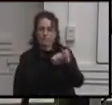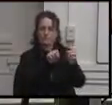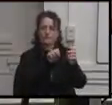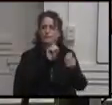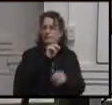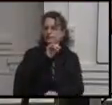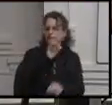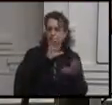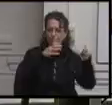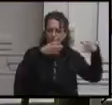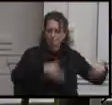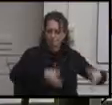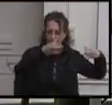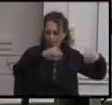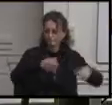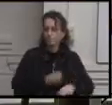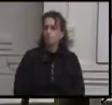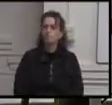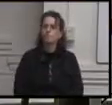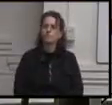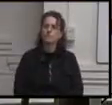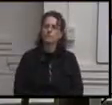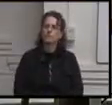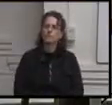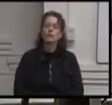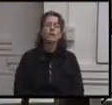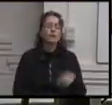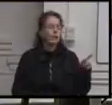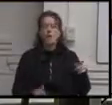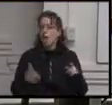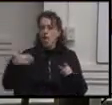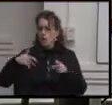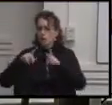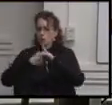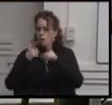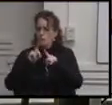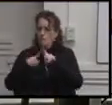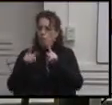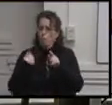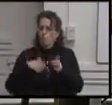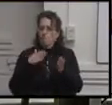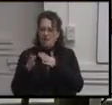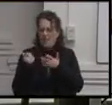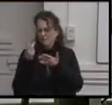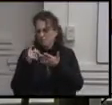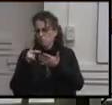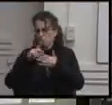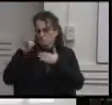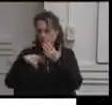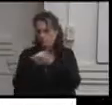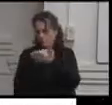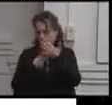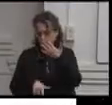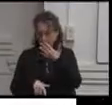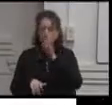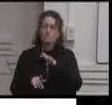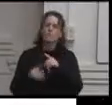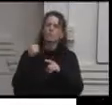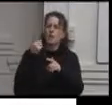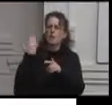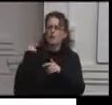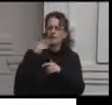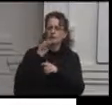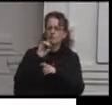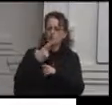A couple of planned projects. As you know, the town set up an energy efficiency fund last March, and